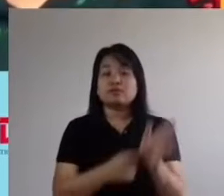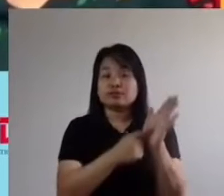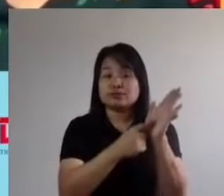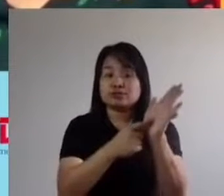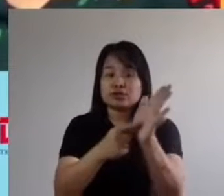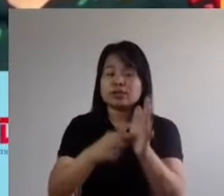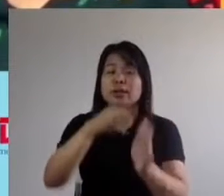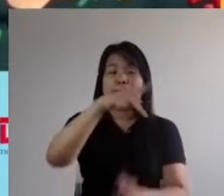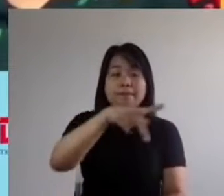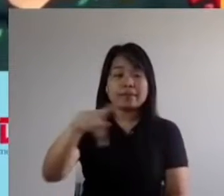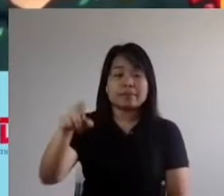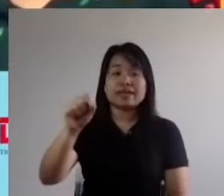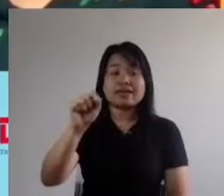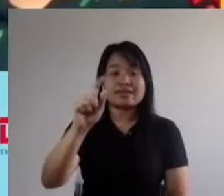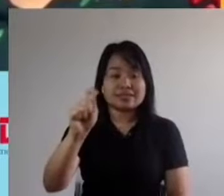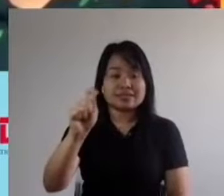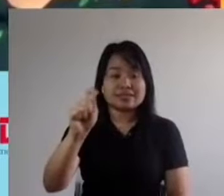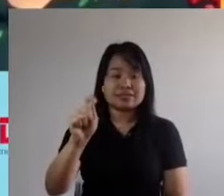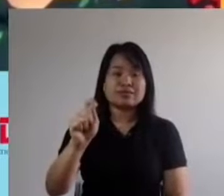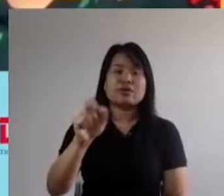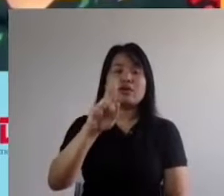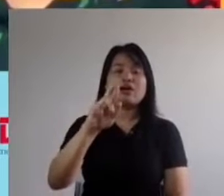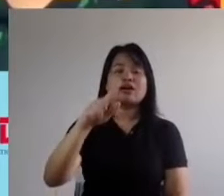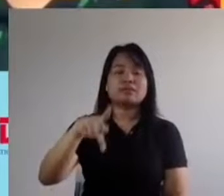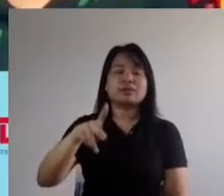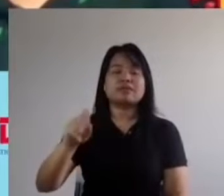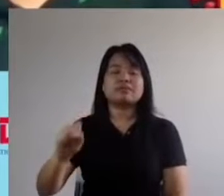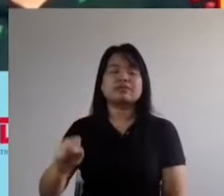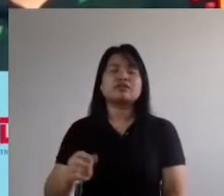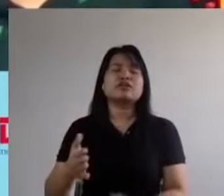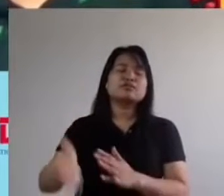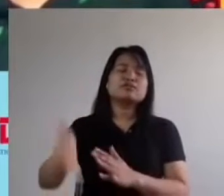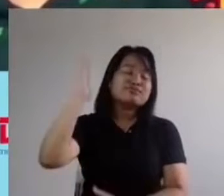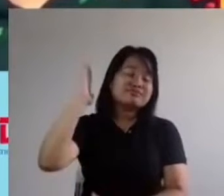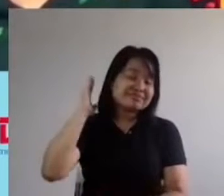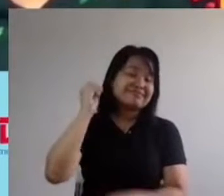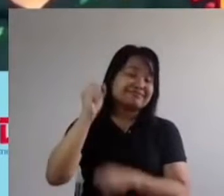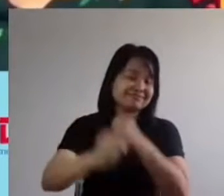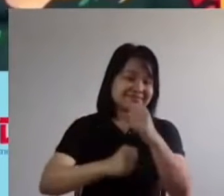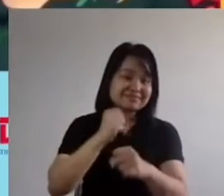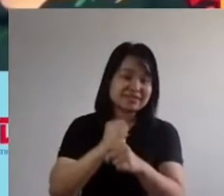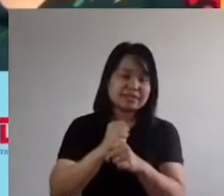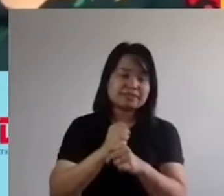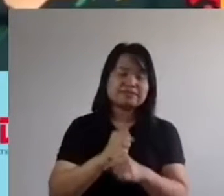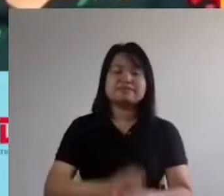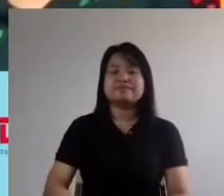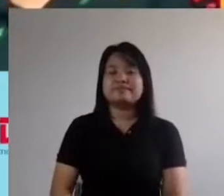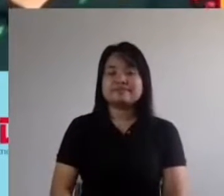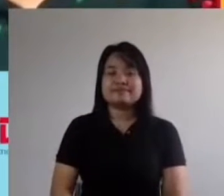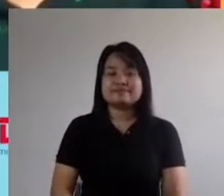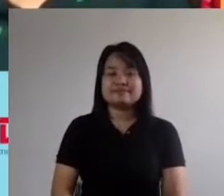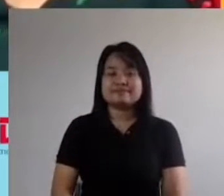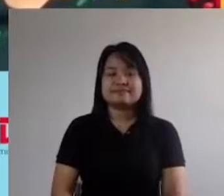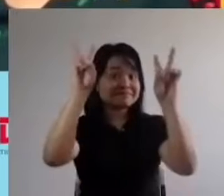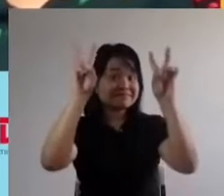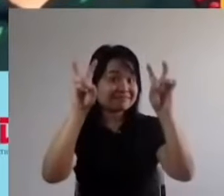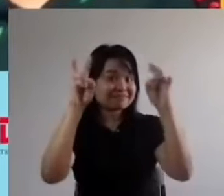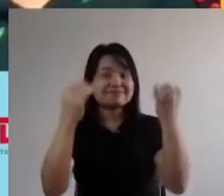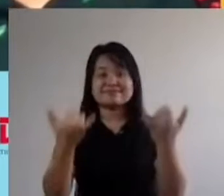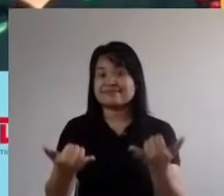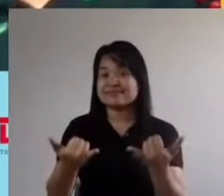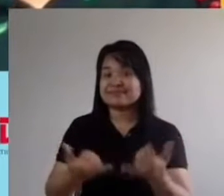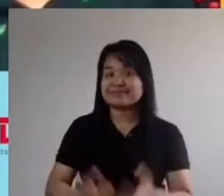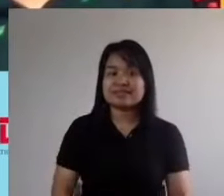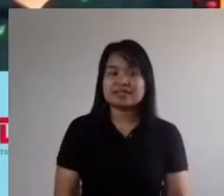PPST-based RPMS through the years. Moving on to our topic today.